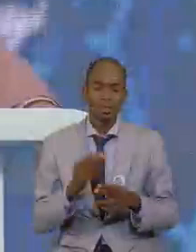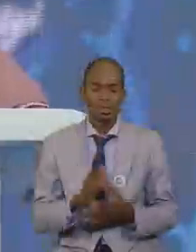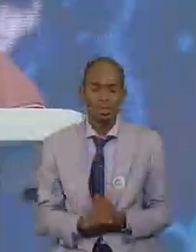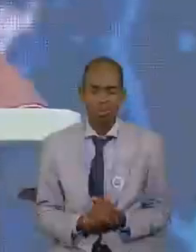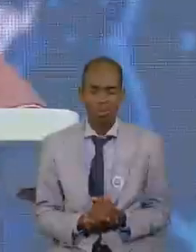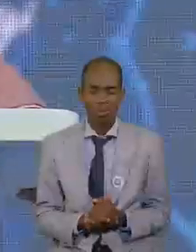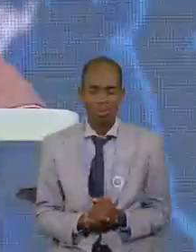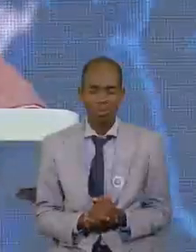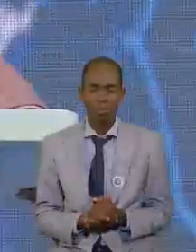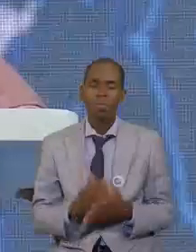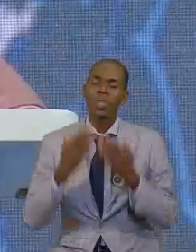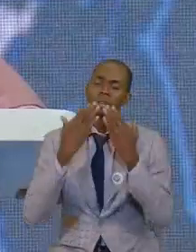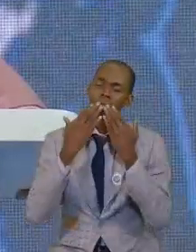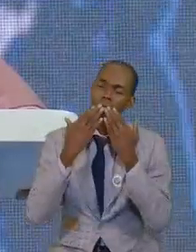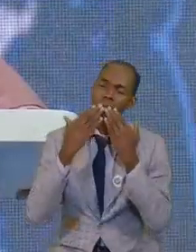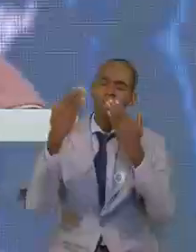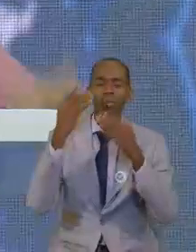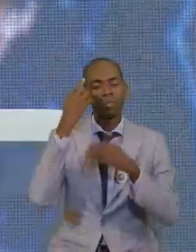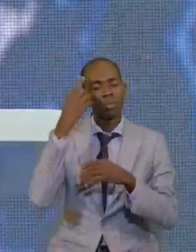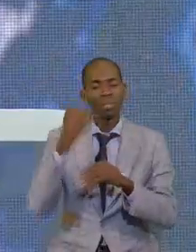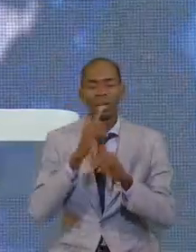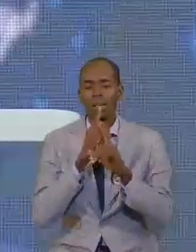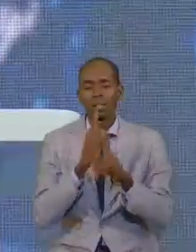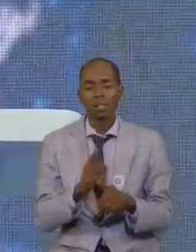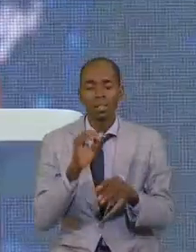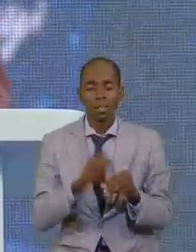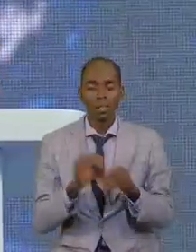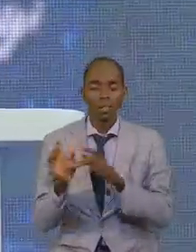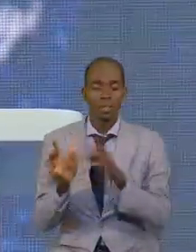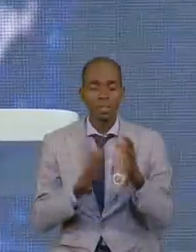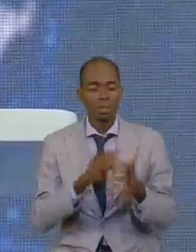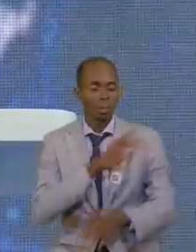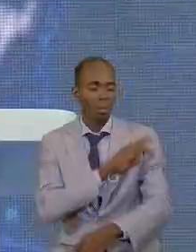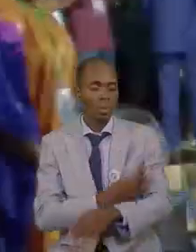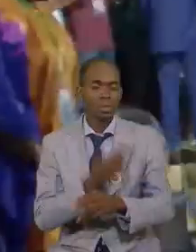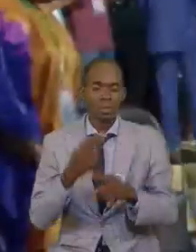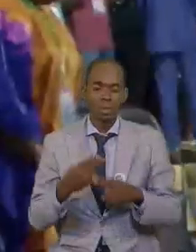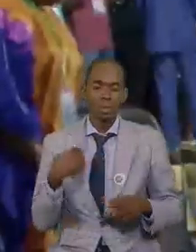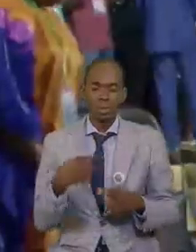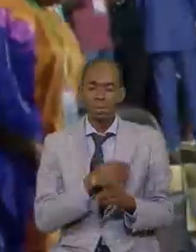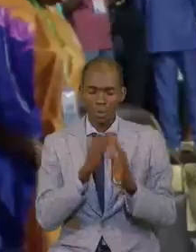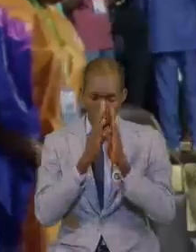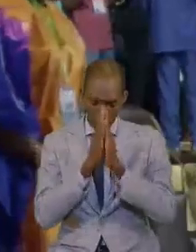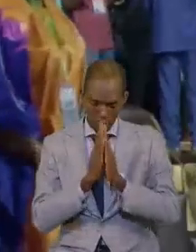Well, thank you for the answer. In Jesus' mighty name we pray.